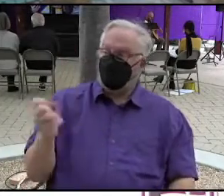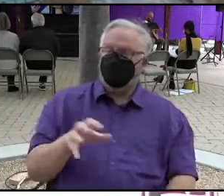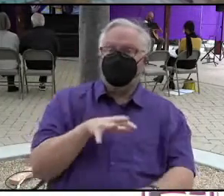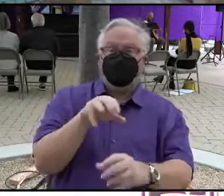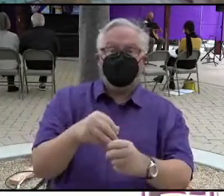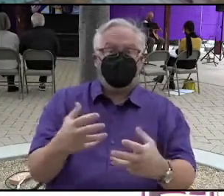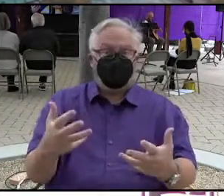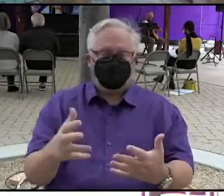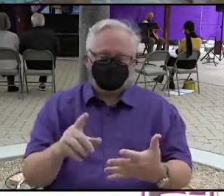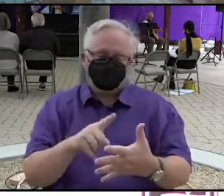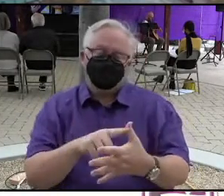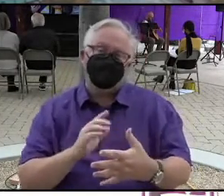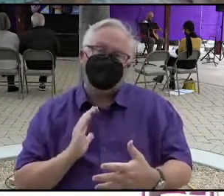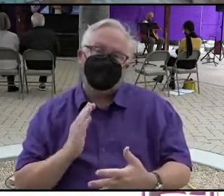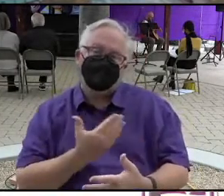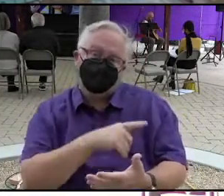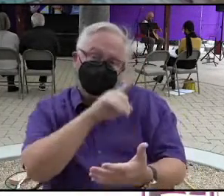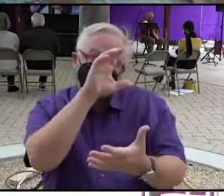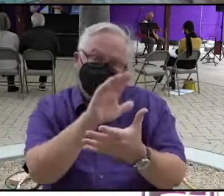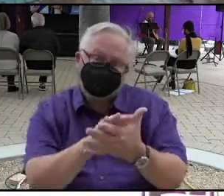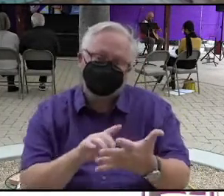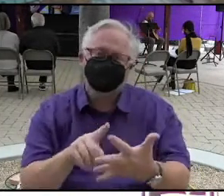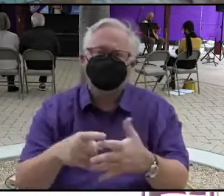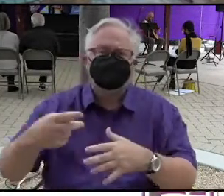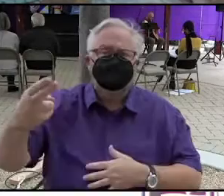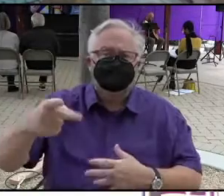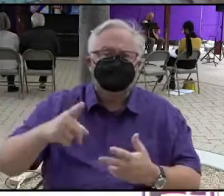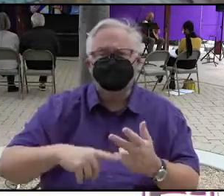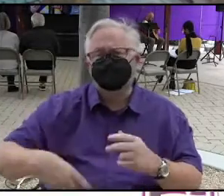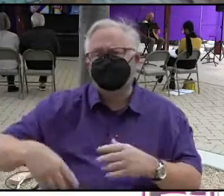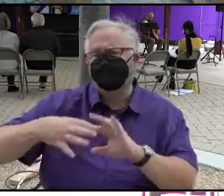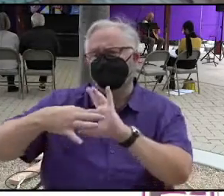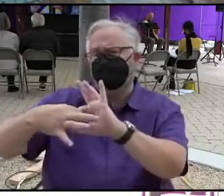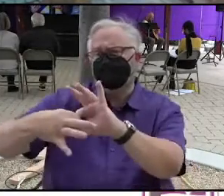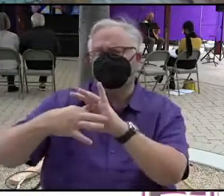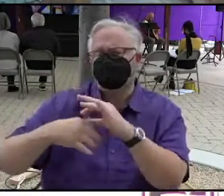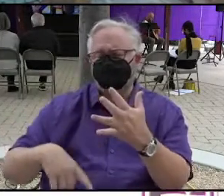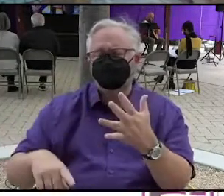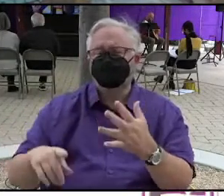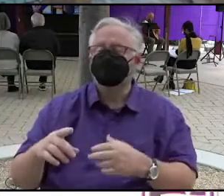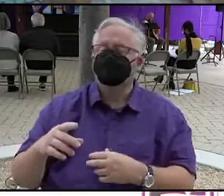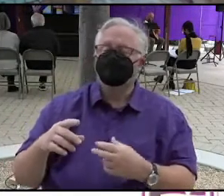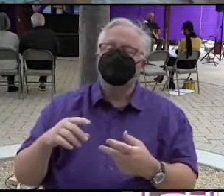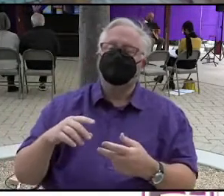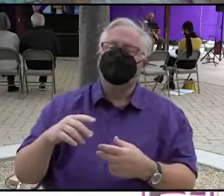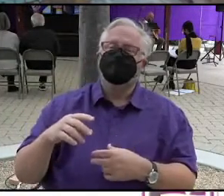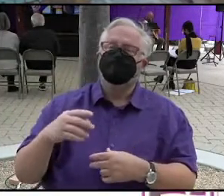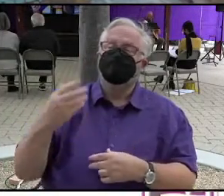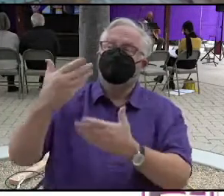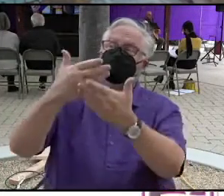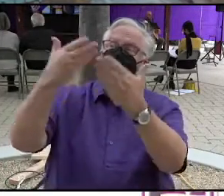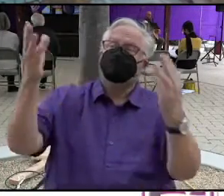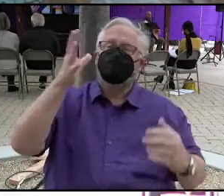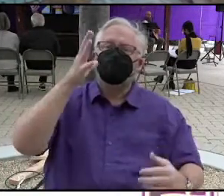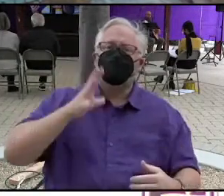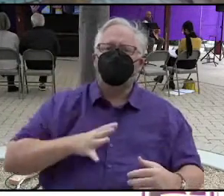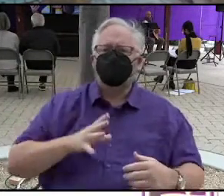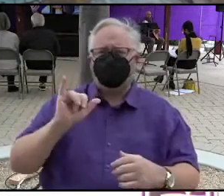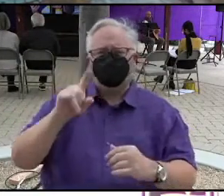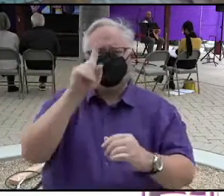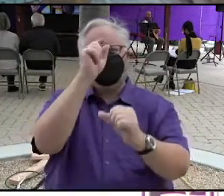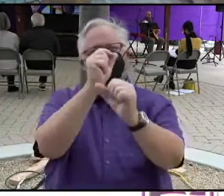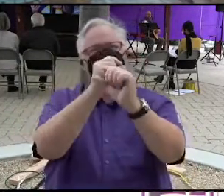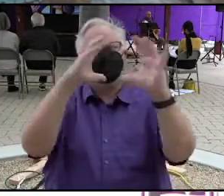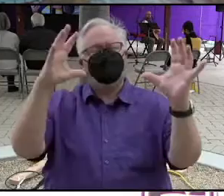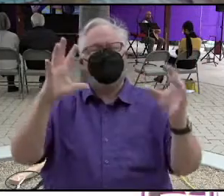our history, our relationships. Images of Sky Woman speak not just of where we come